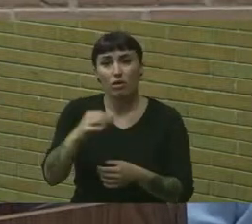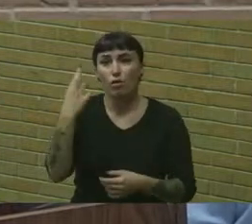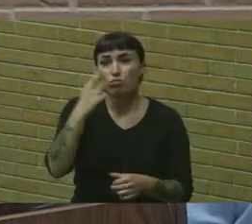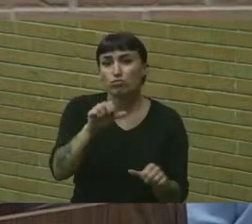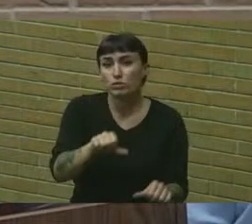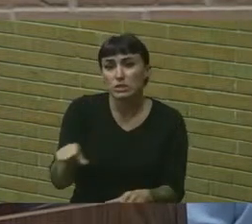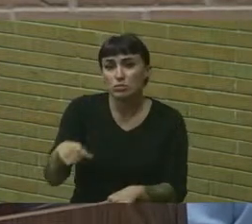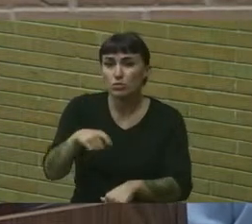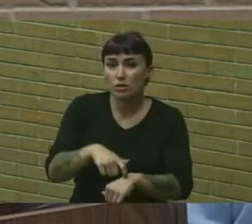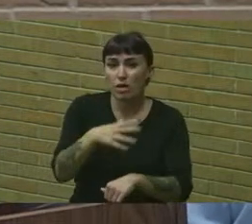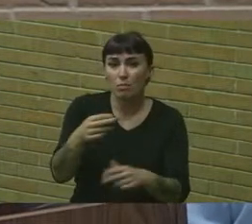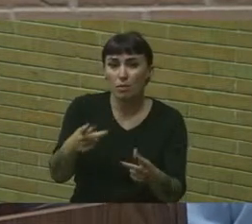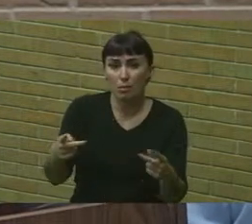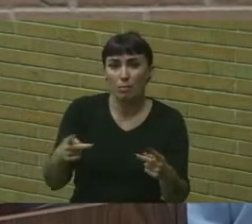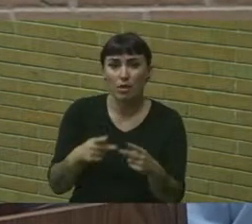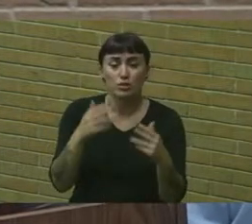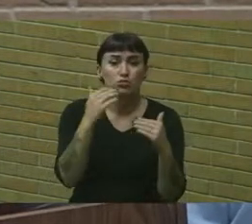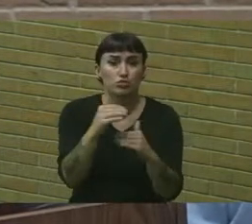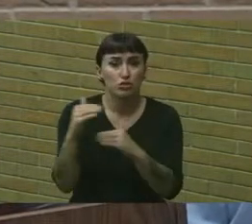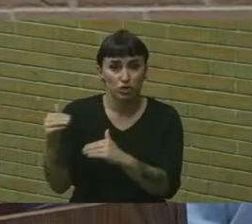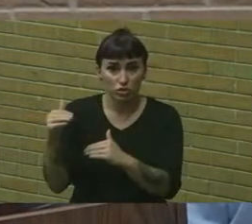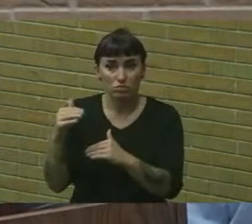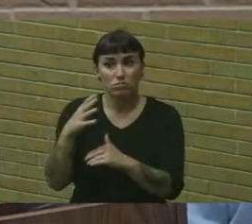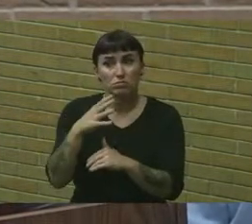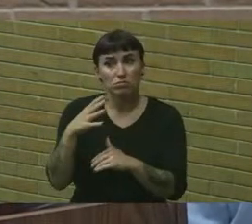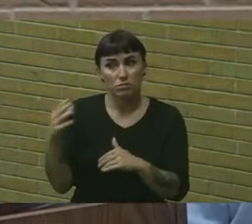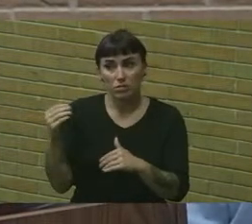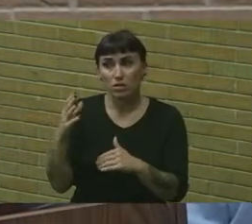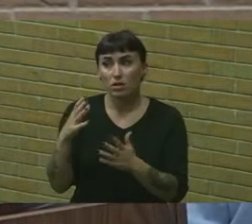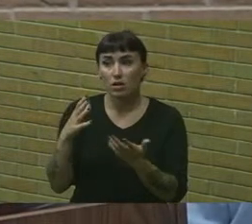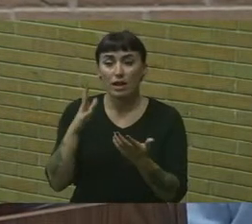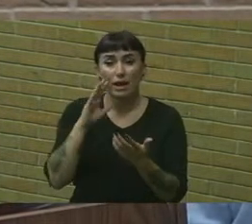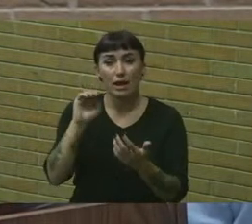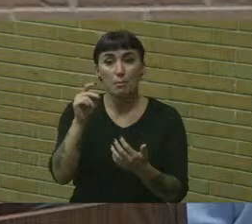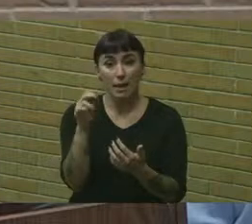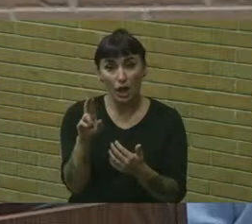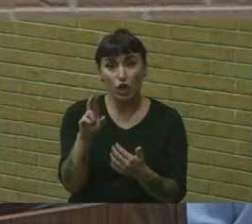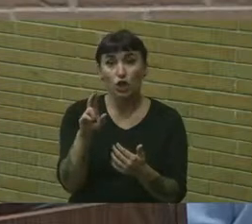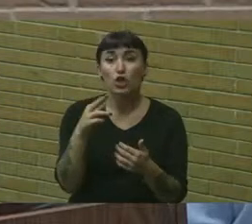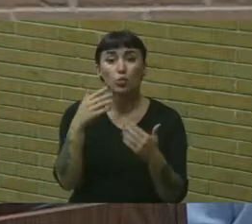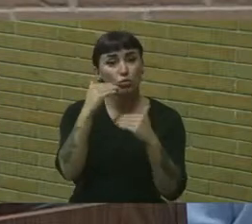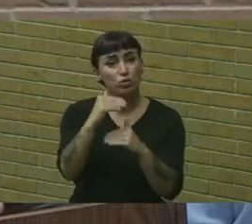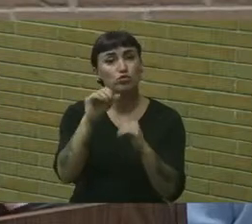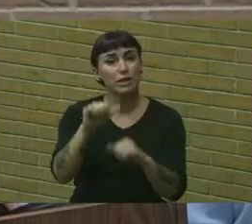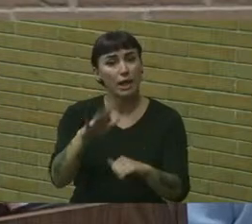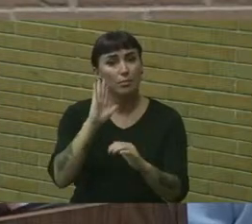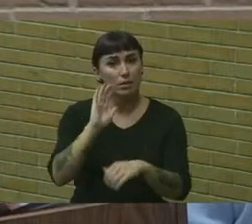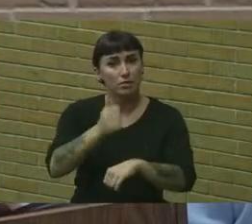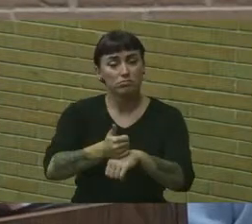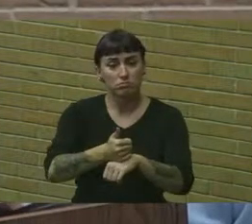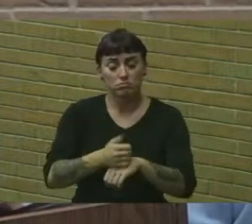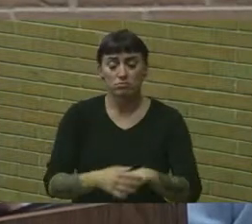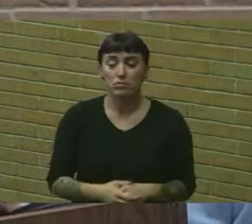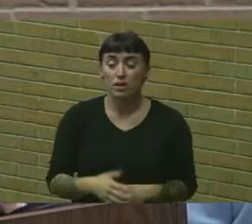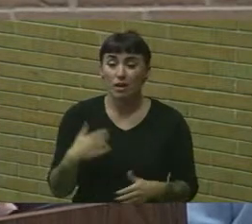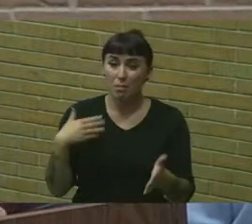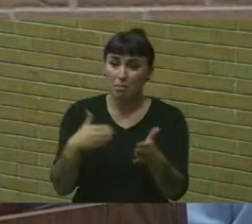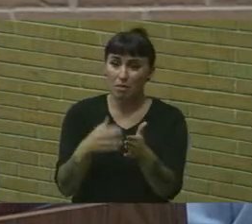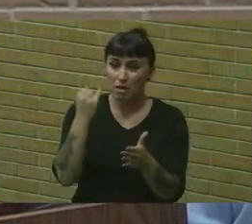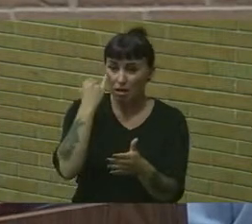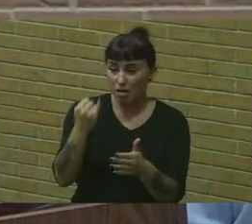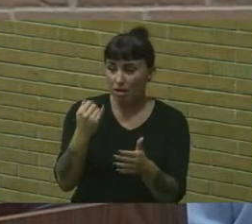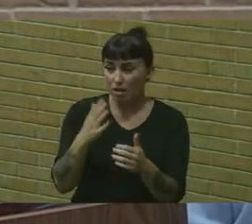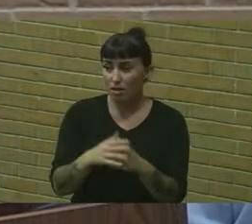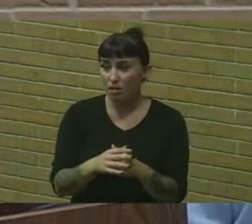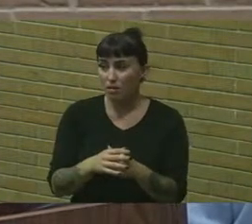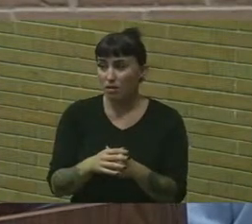reasonable time and place restrictions and manner restrictions can be imposed. I happen to be against the idea of putting